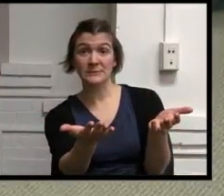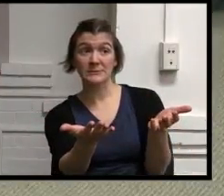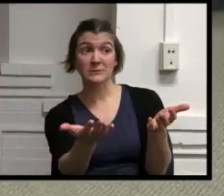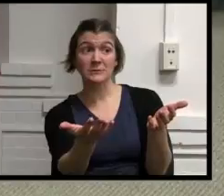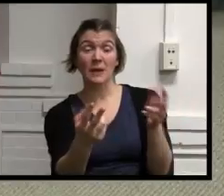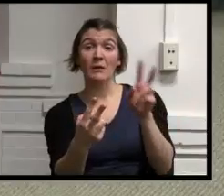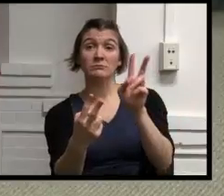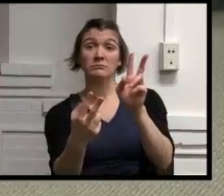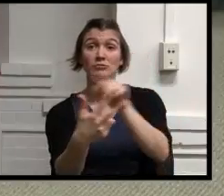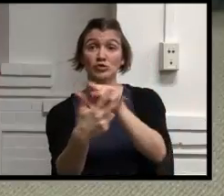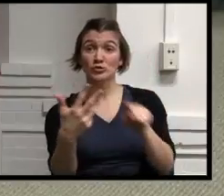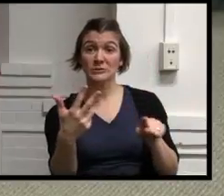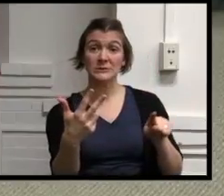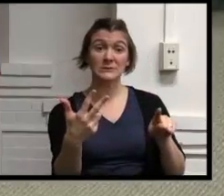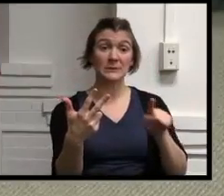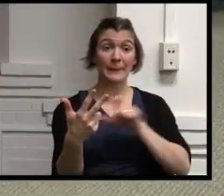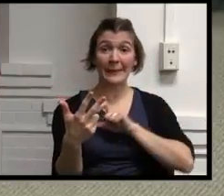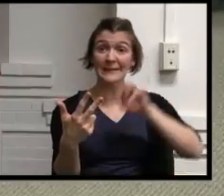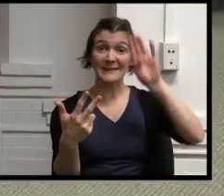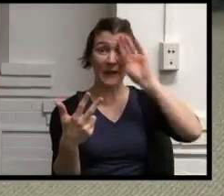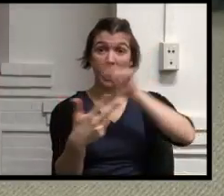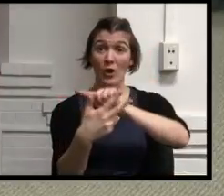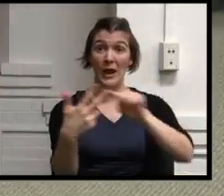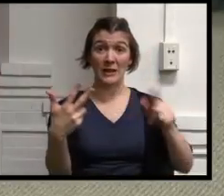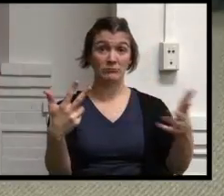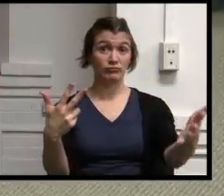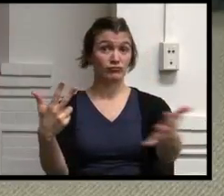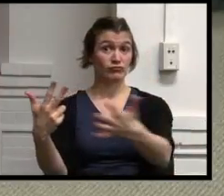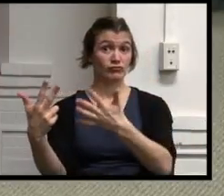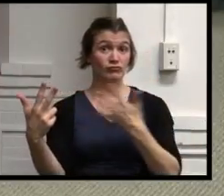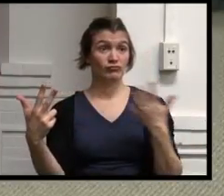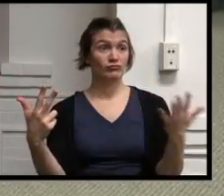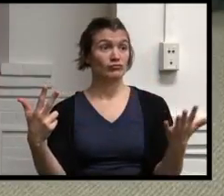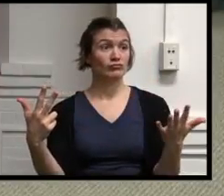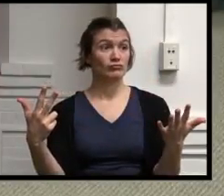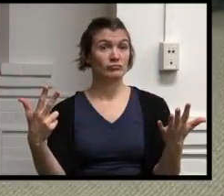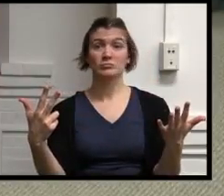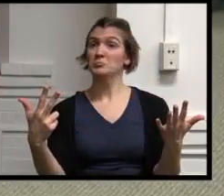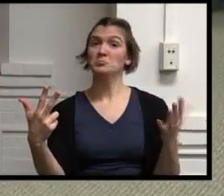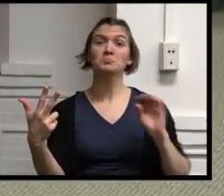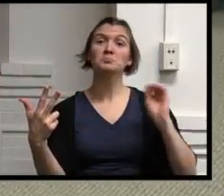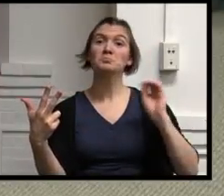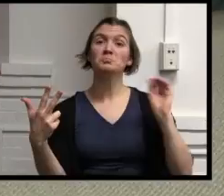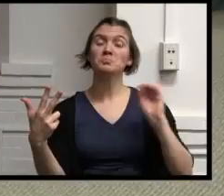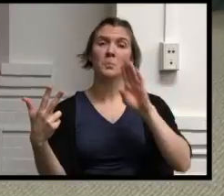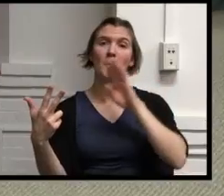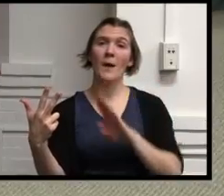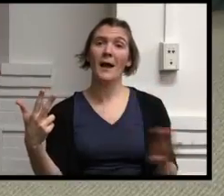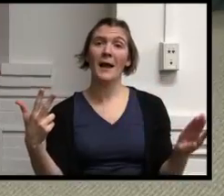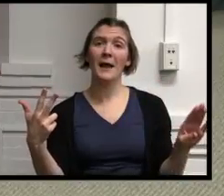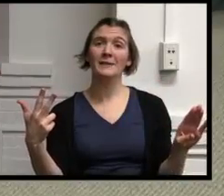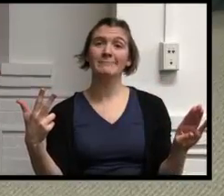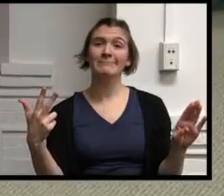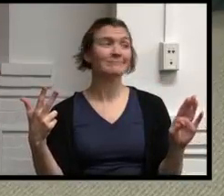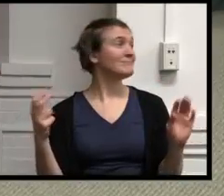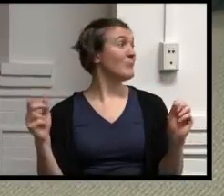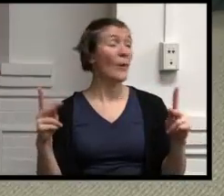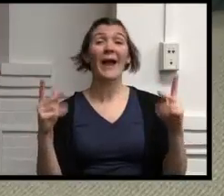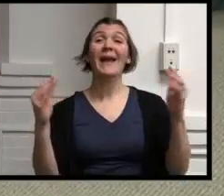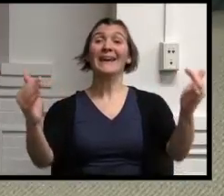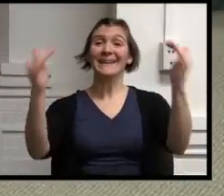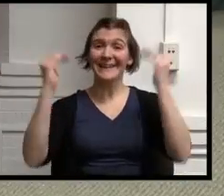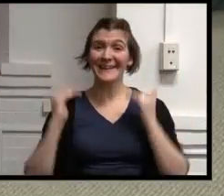progress of construction on any three of those parts of this project? Guess not.